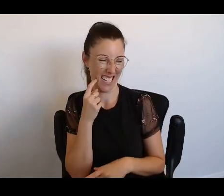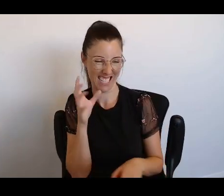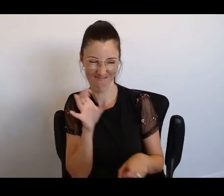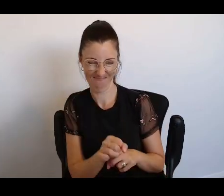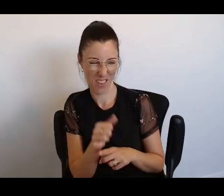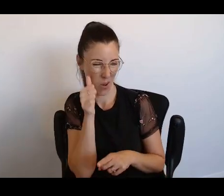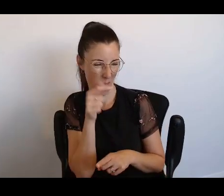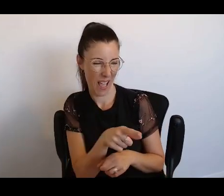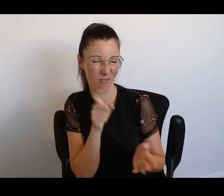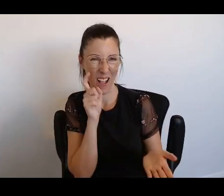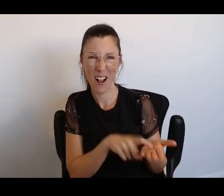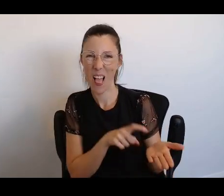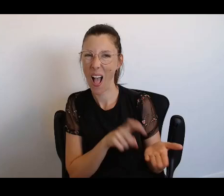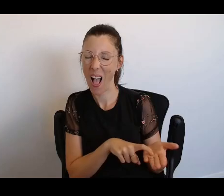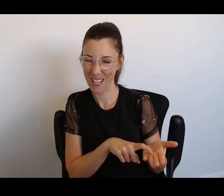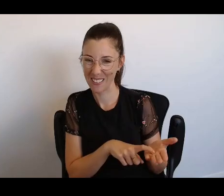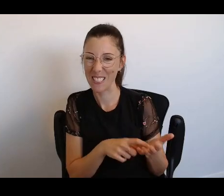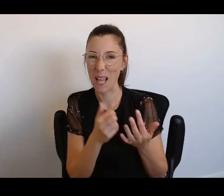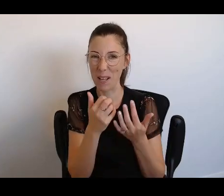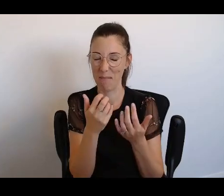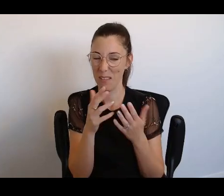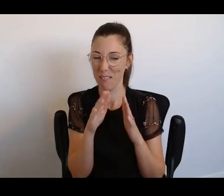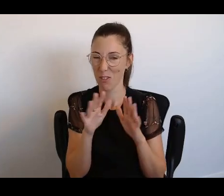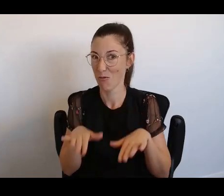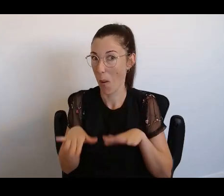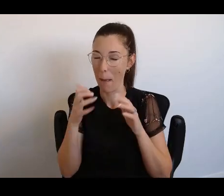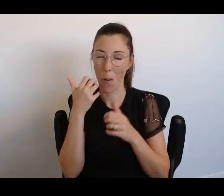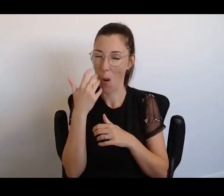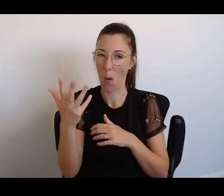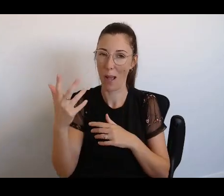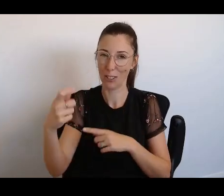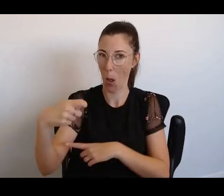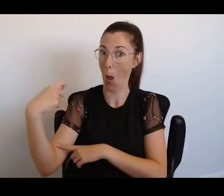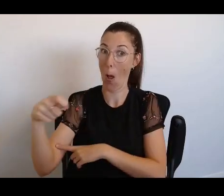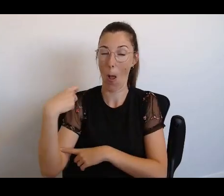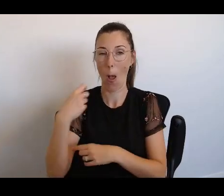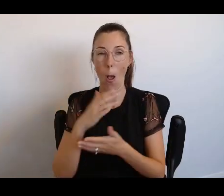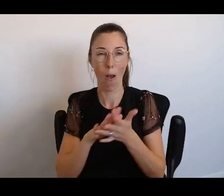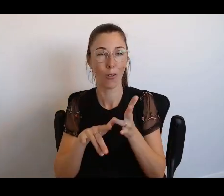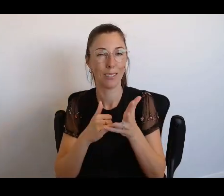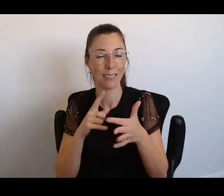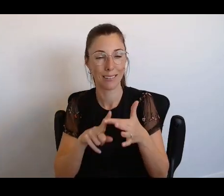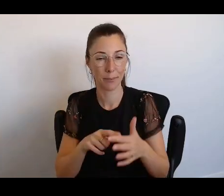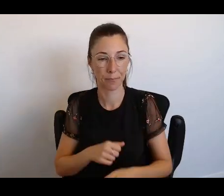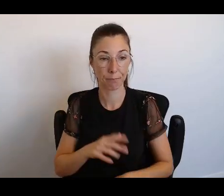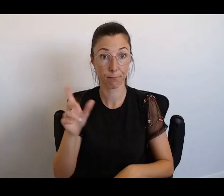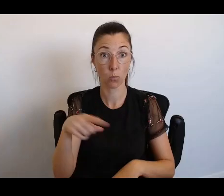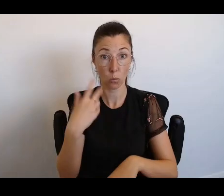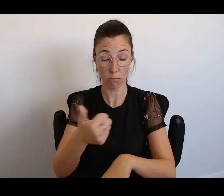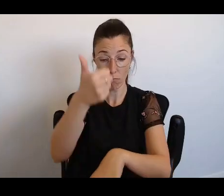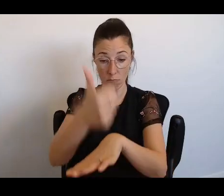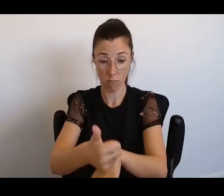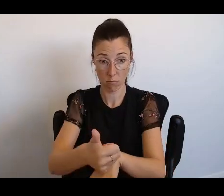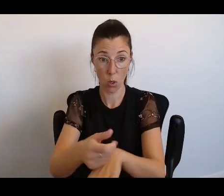We spend many days under the hose. By placing this oversized household object onto the lawn, we also pay homage to